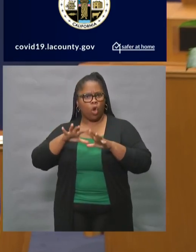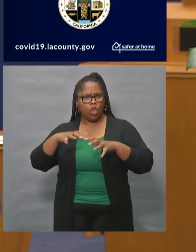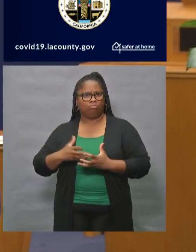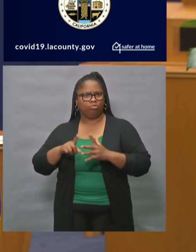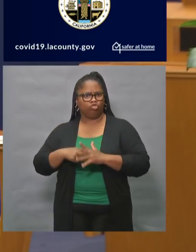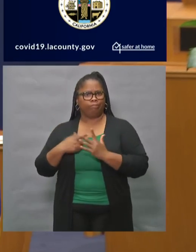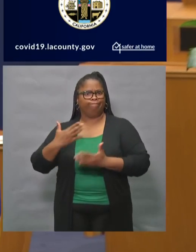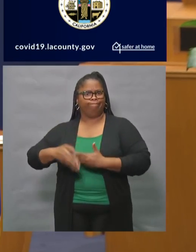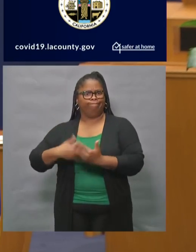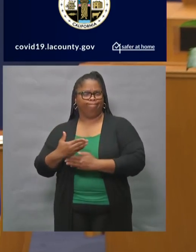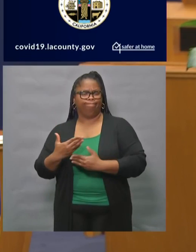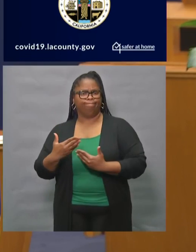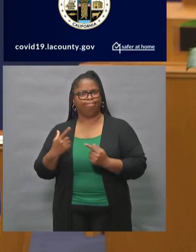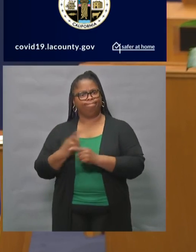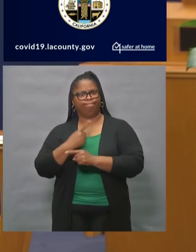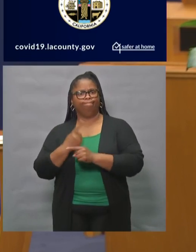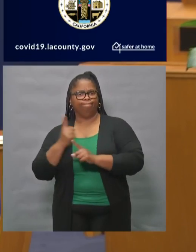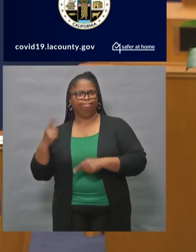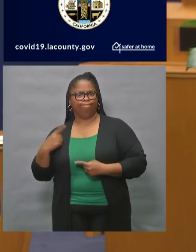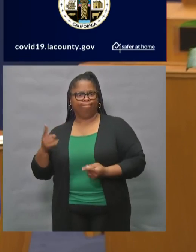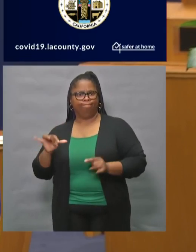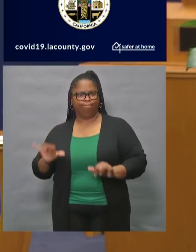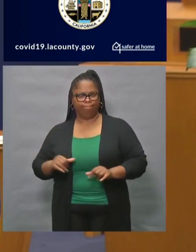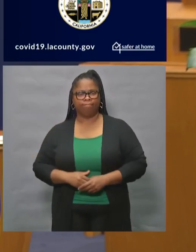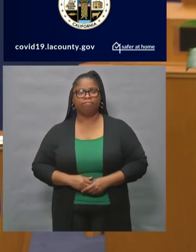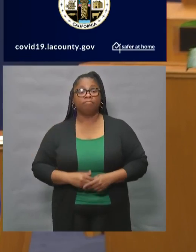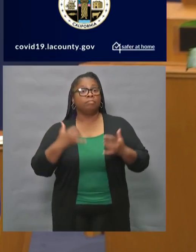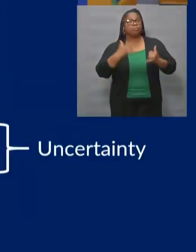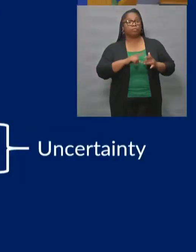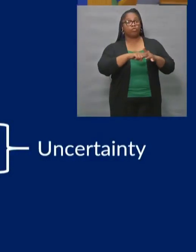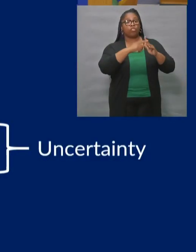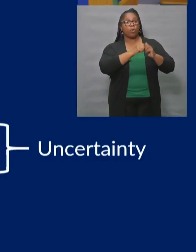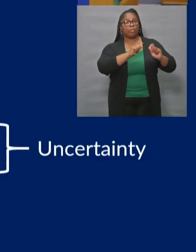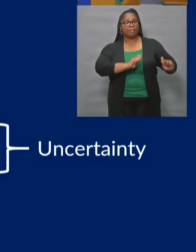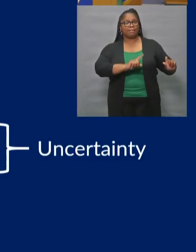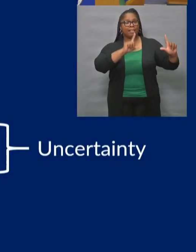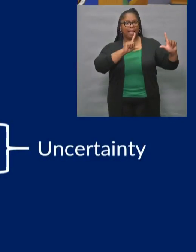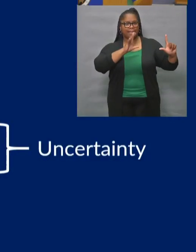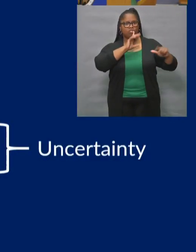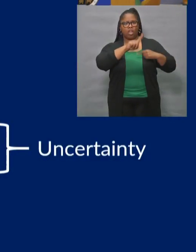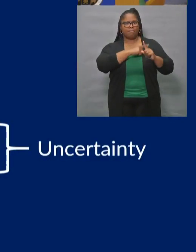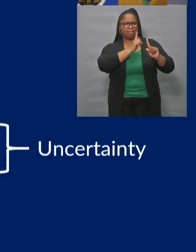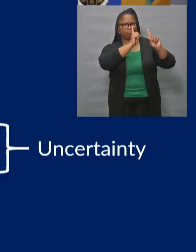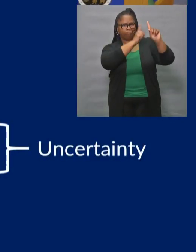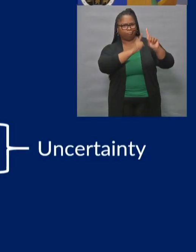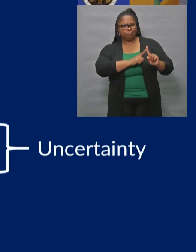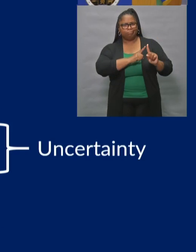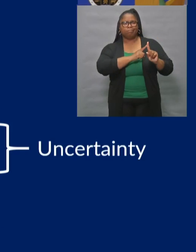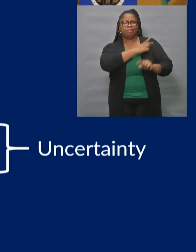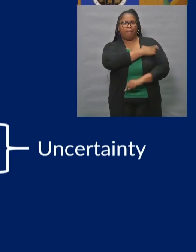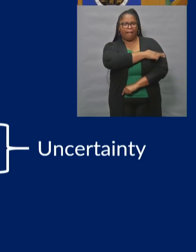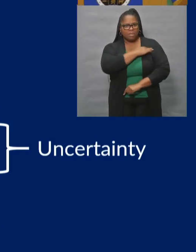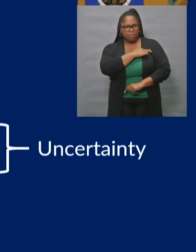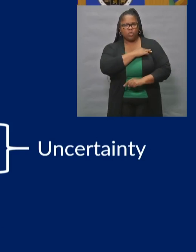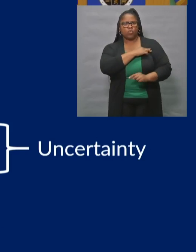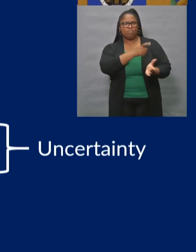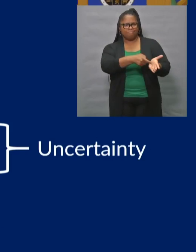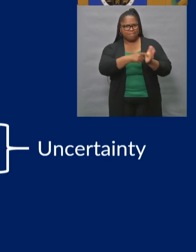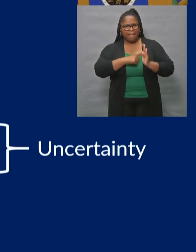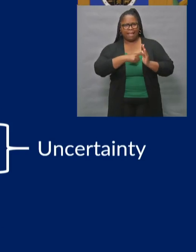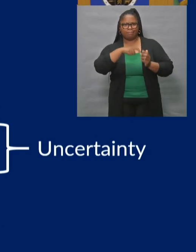slides and start to walk through the specific hospital demand projections as a result of COVID-19. I want to offer my thanks